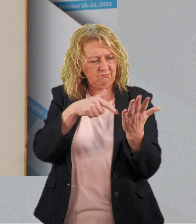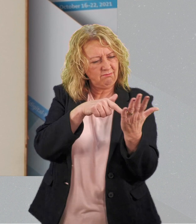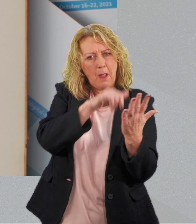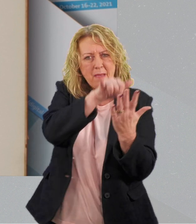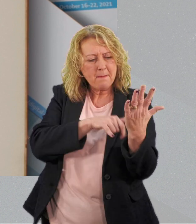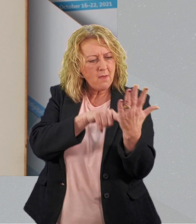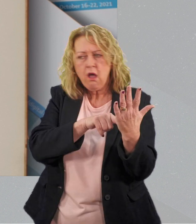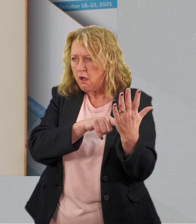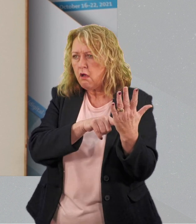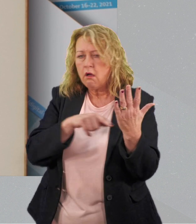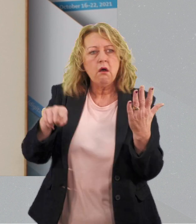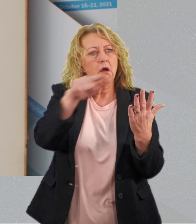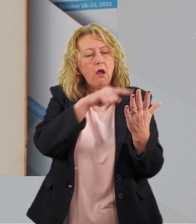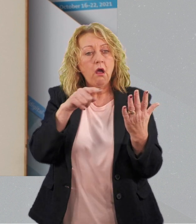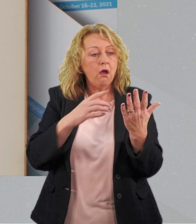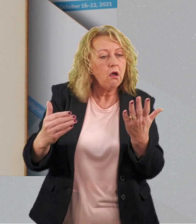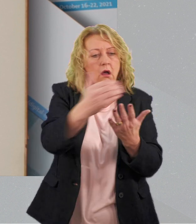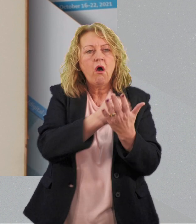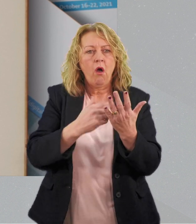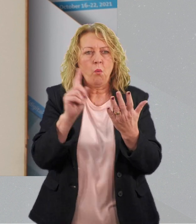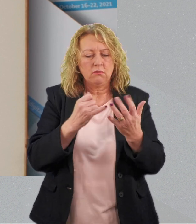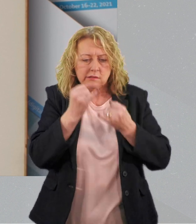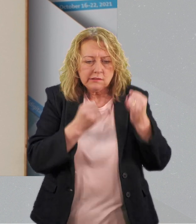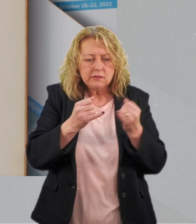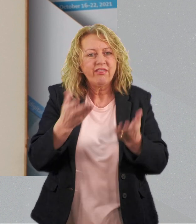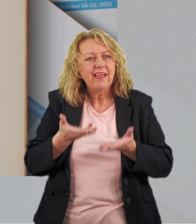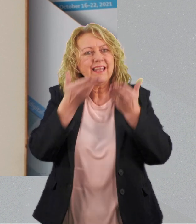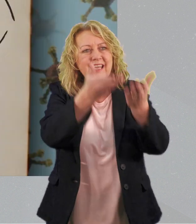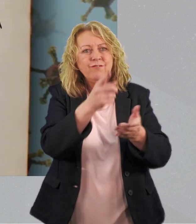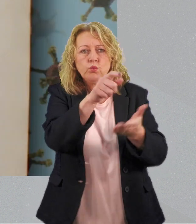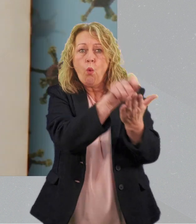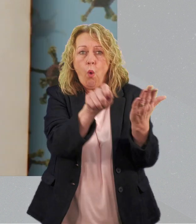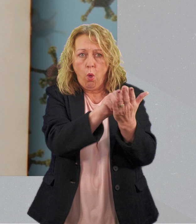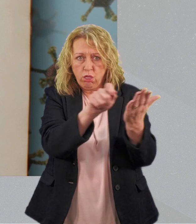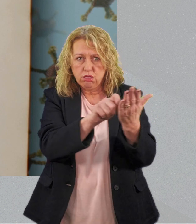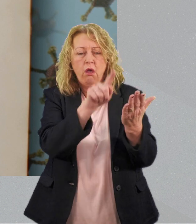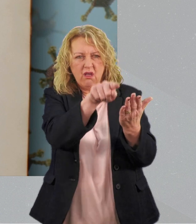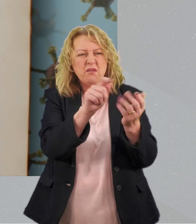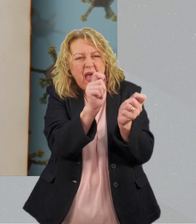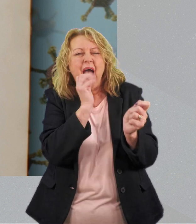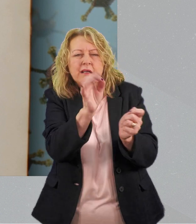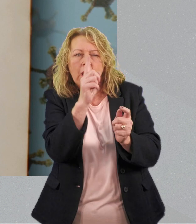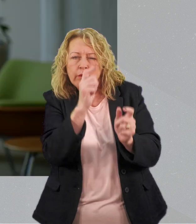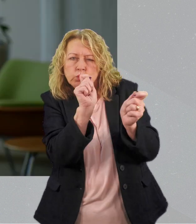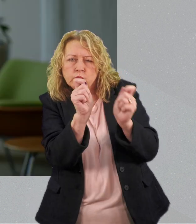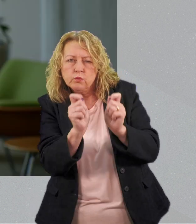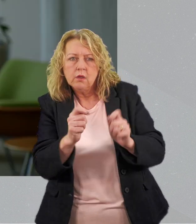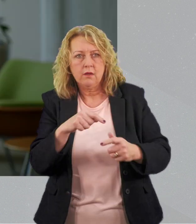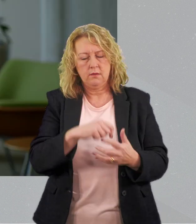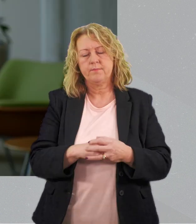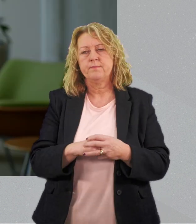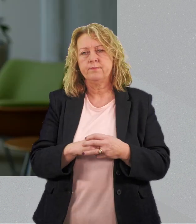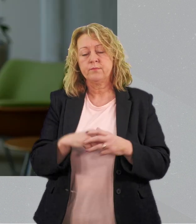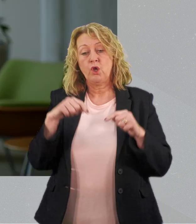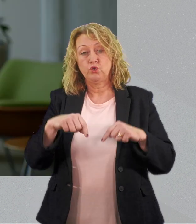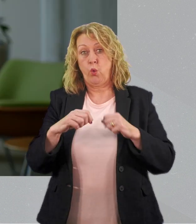particular paper. We then assimilate all the critiques and take it back to the author and often request changes. So